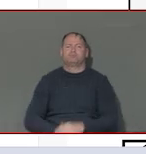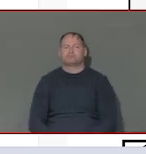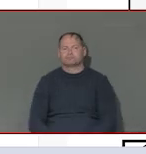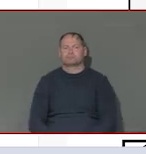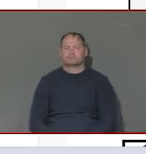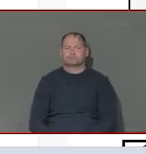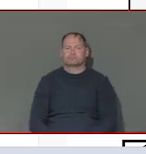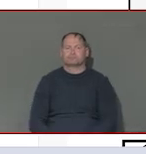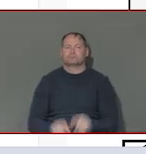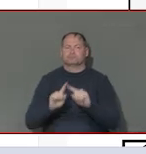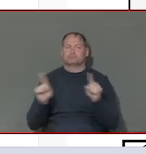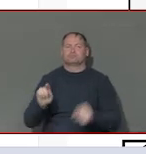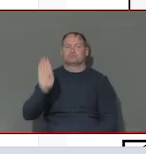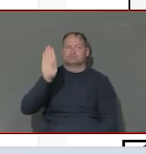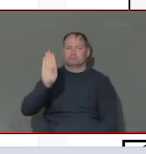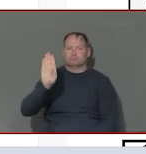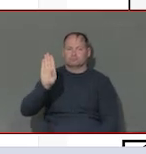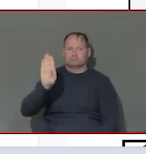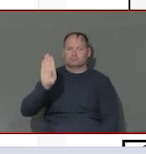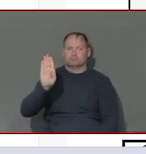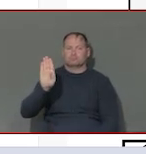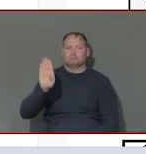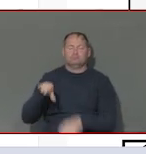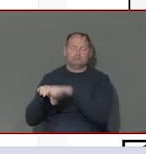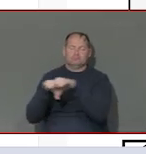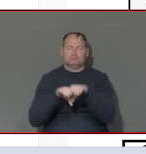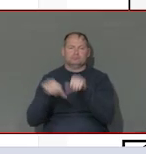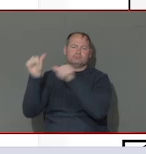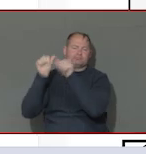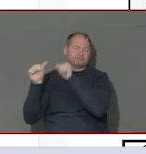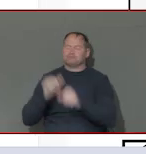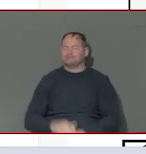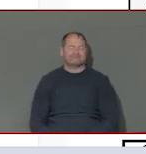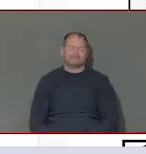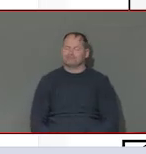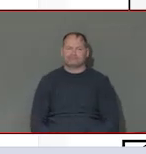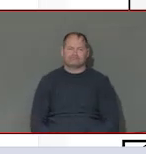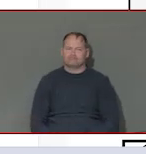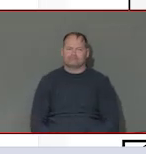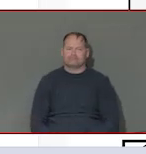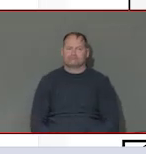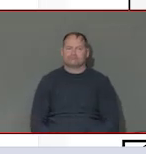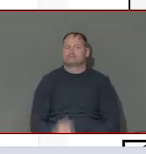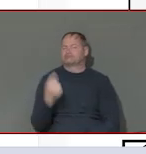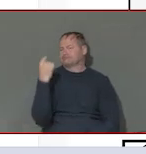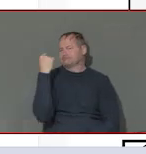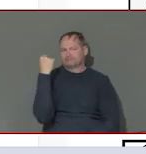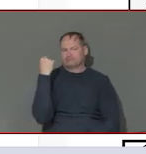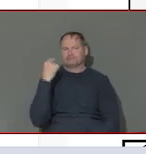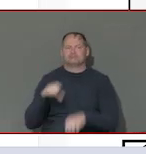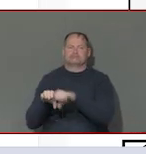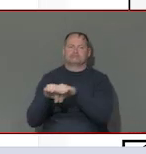But B is not a common ancestor. It's the recent